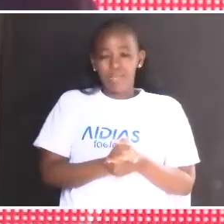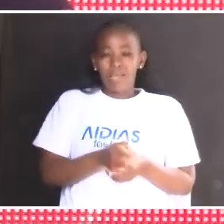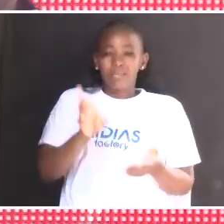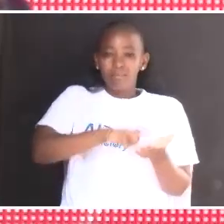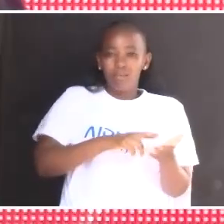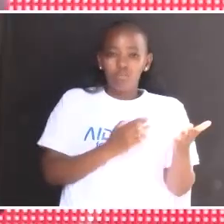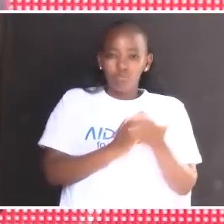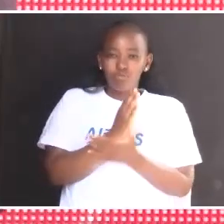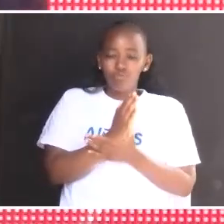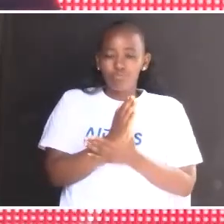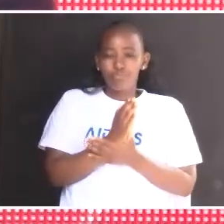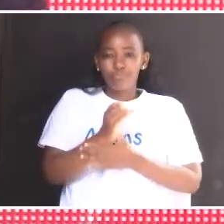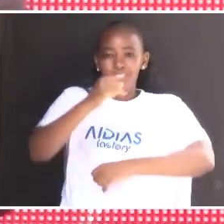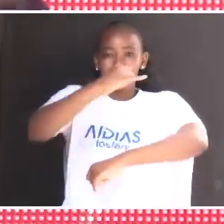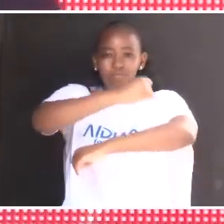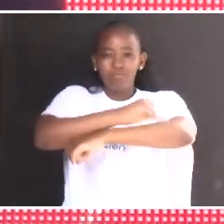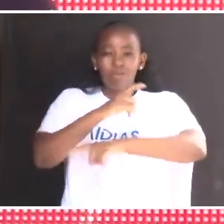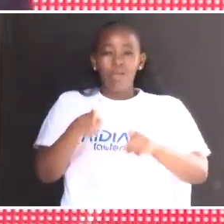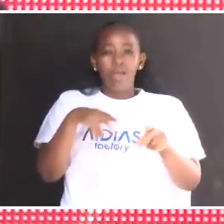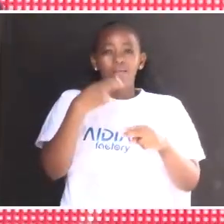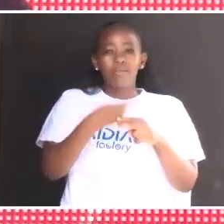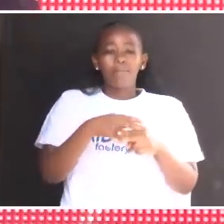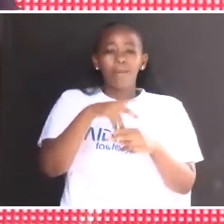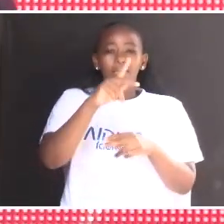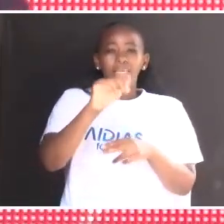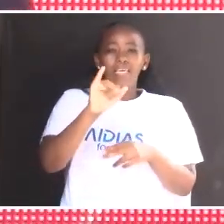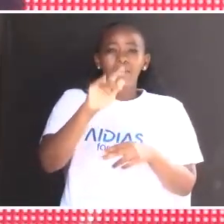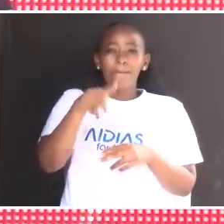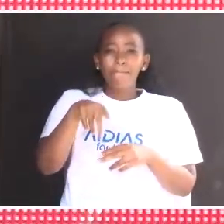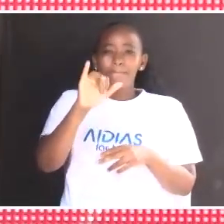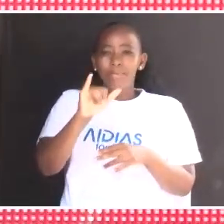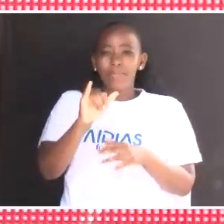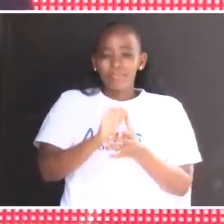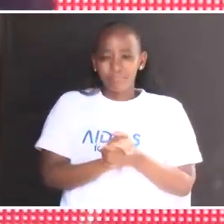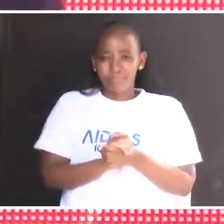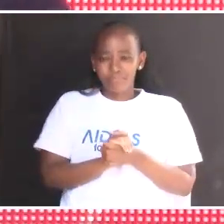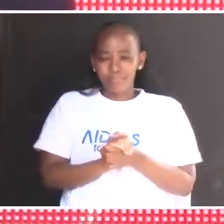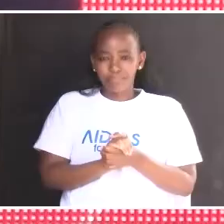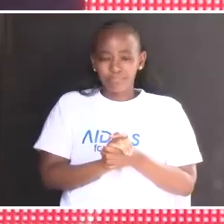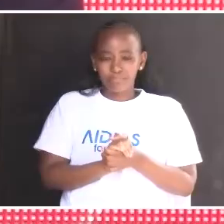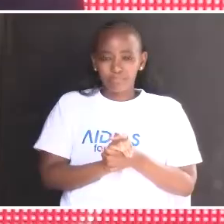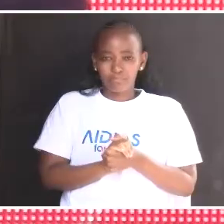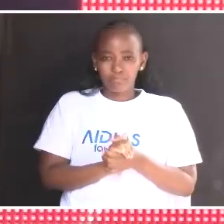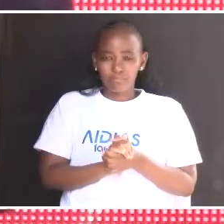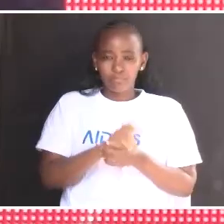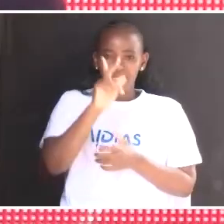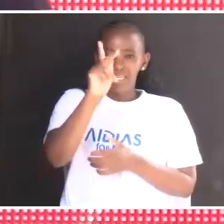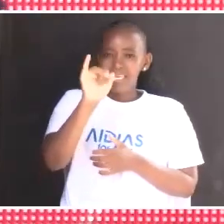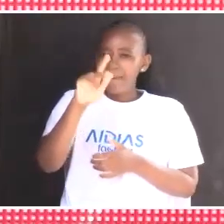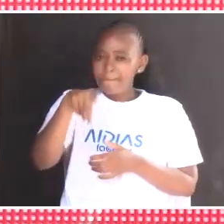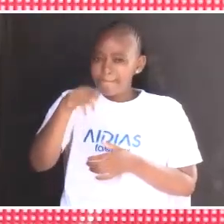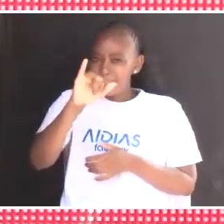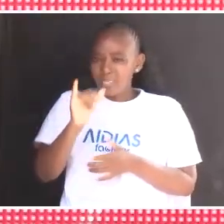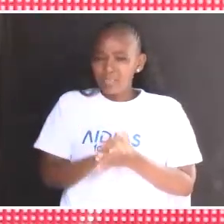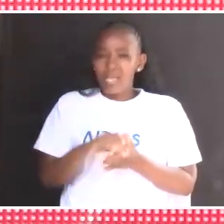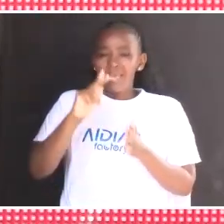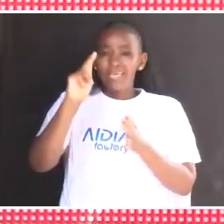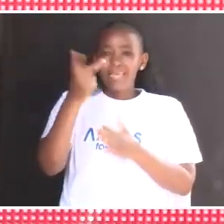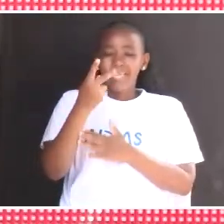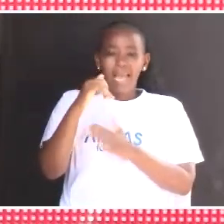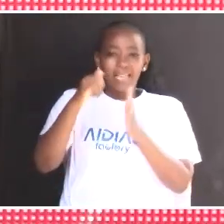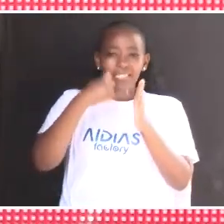an institution we call Kenya Industrial Property Institute, KIPI. Kenya Industrial